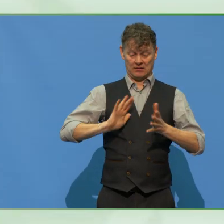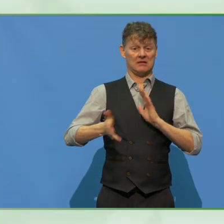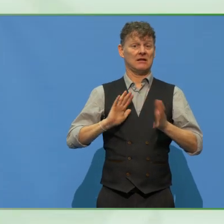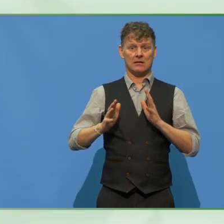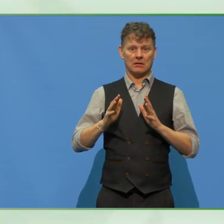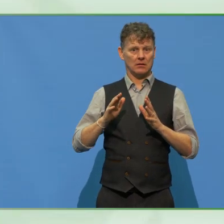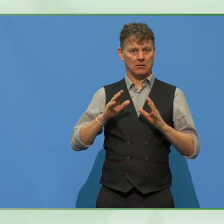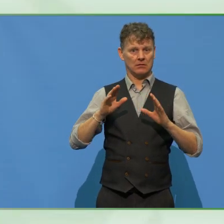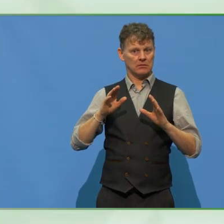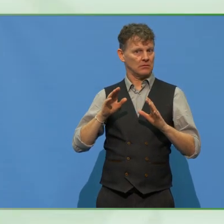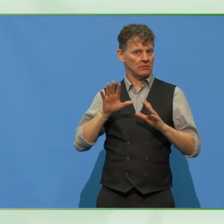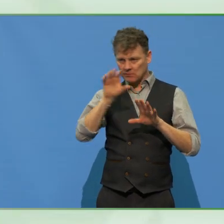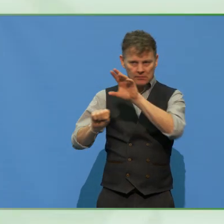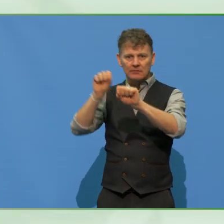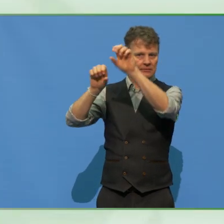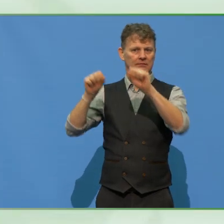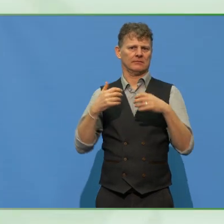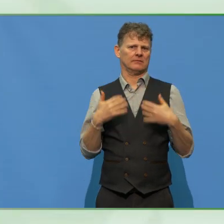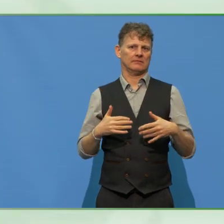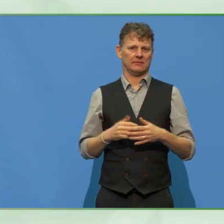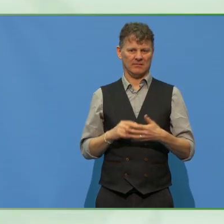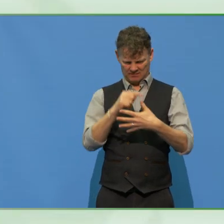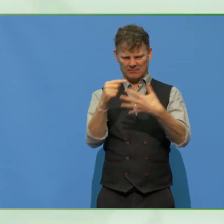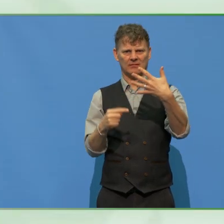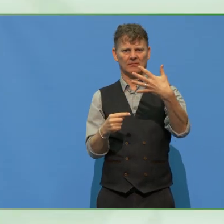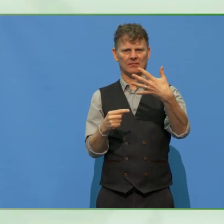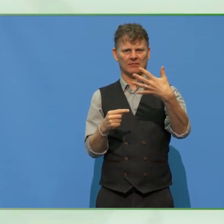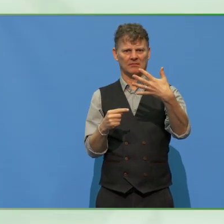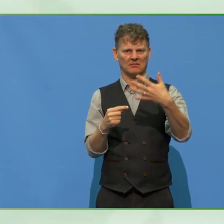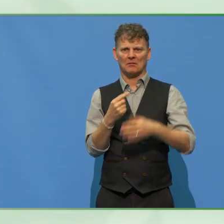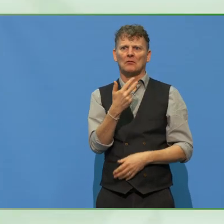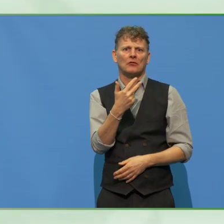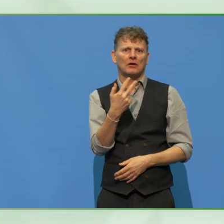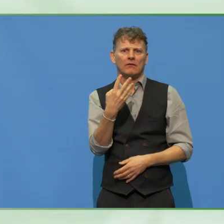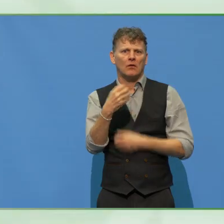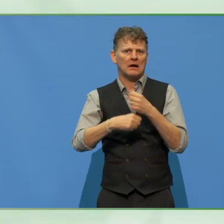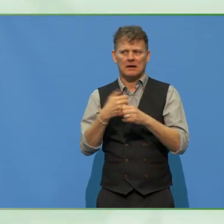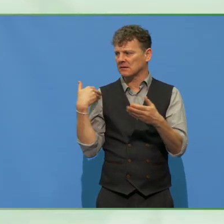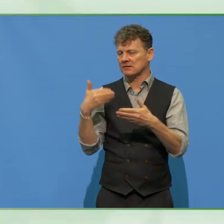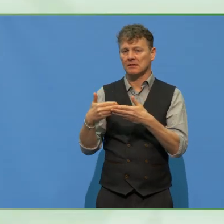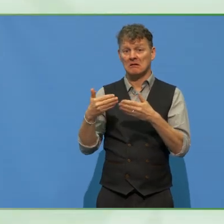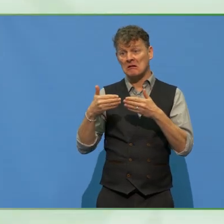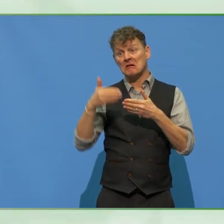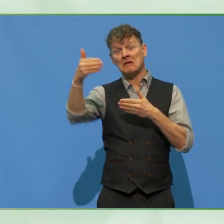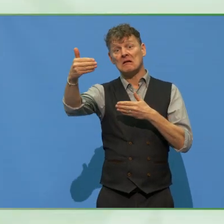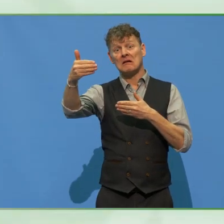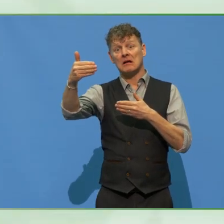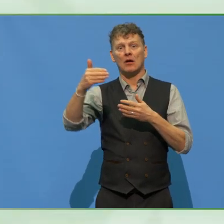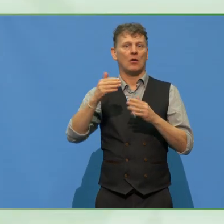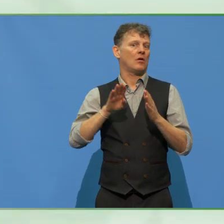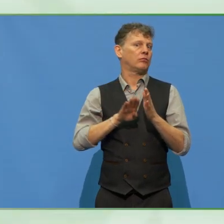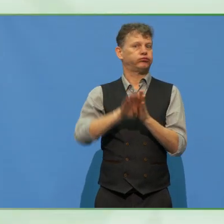and sign. That is all happened in the last 3 to 4 years. In the next 6 to 12, I expect that to